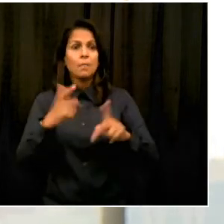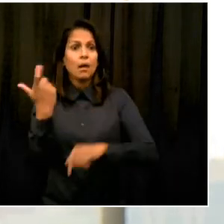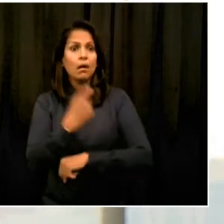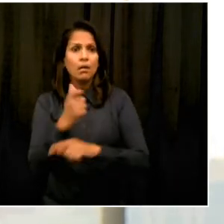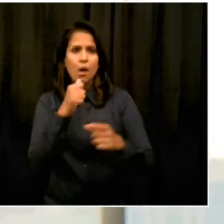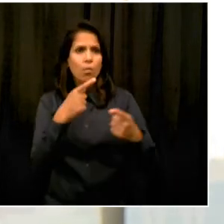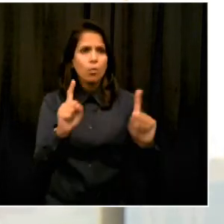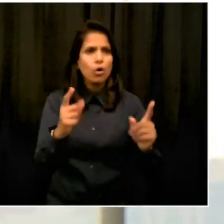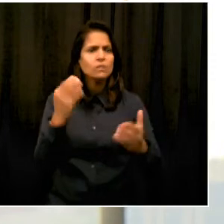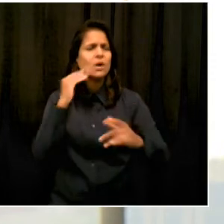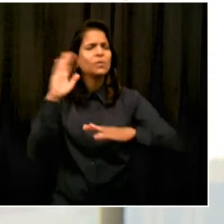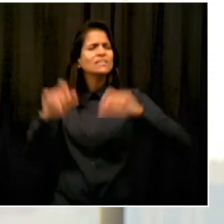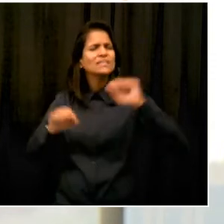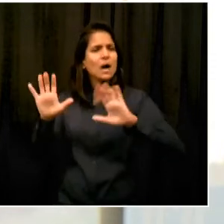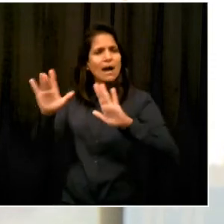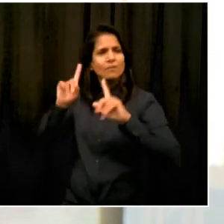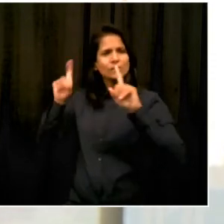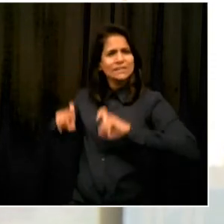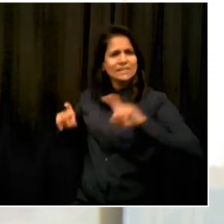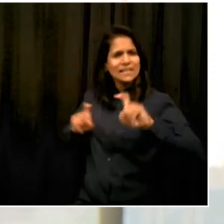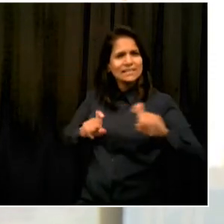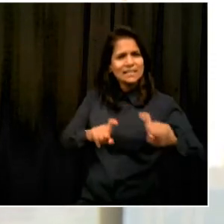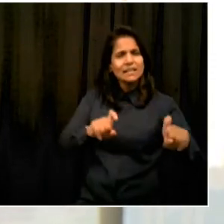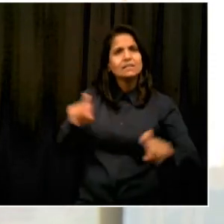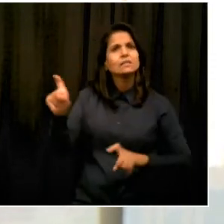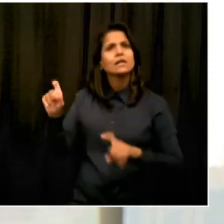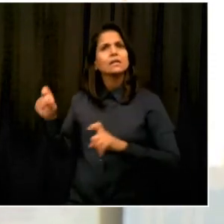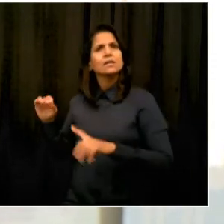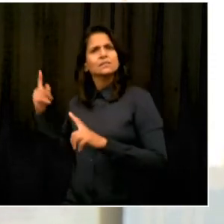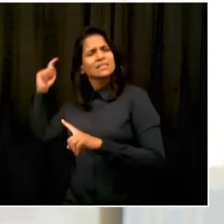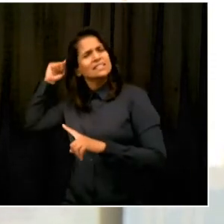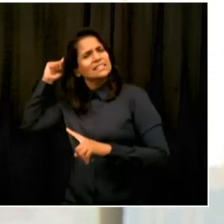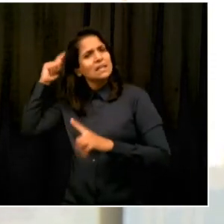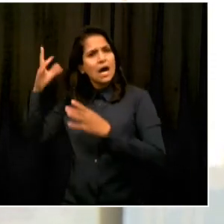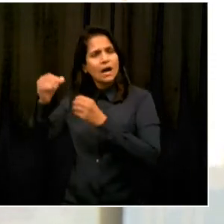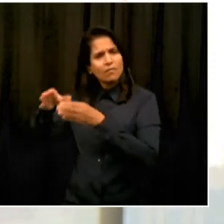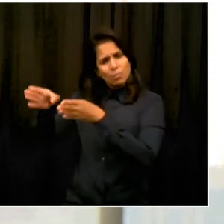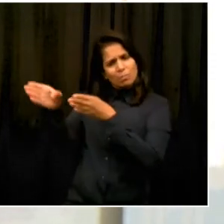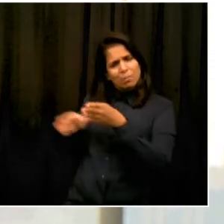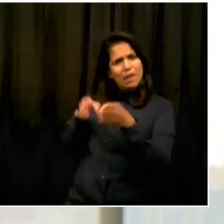And we have to understand that the future of New York City and the future of our